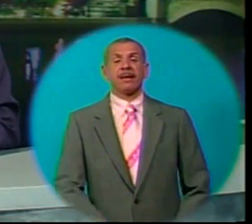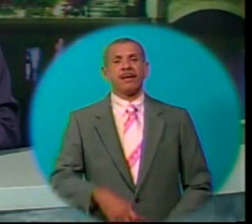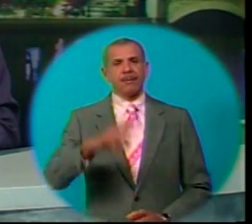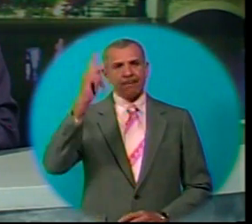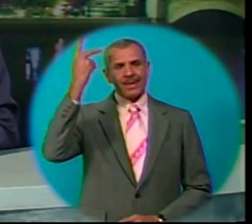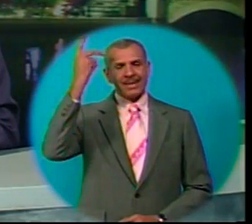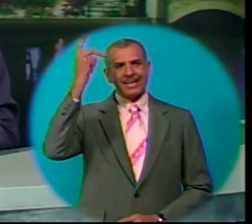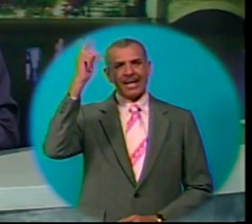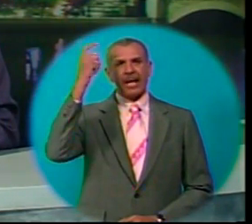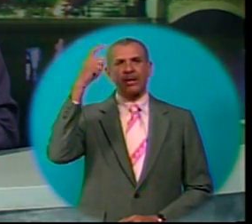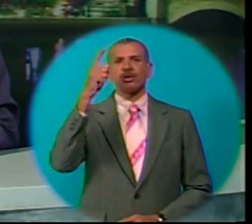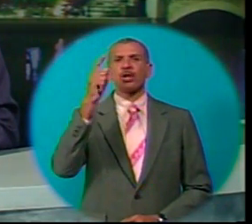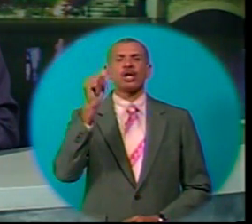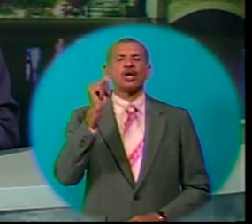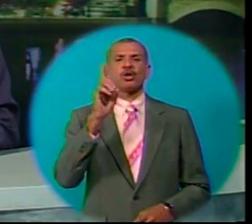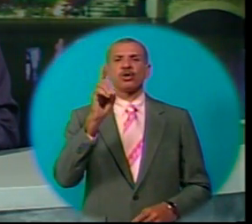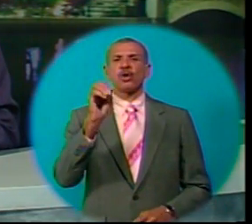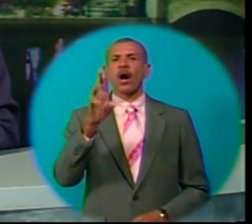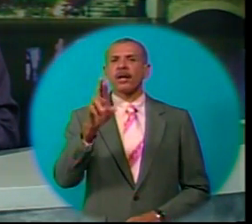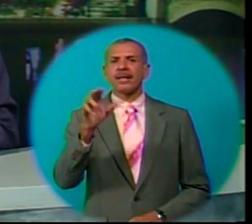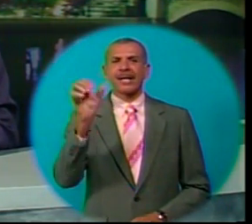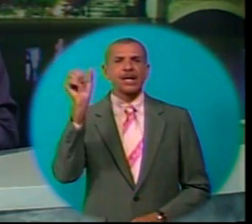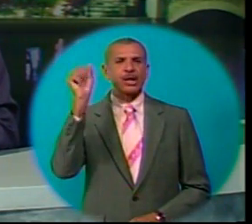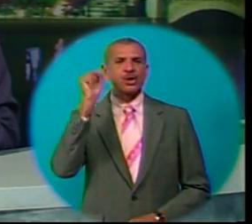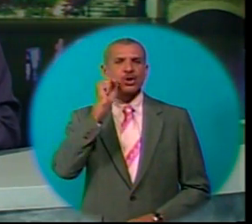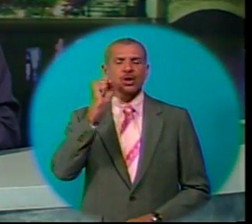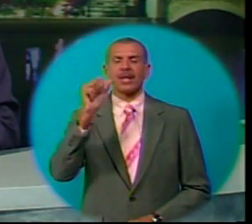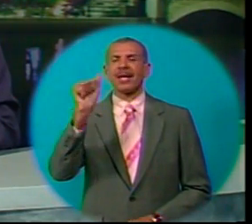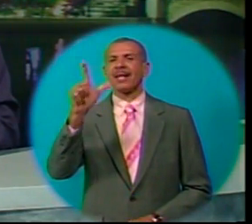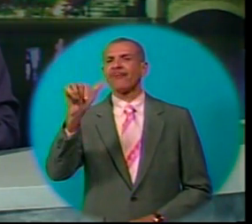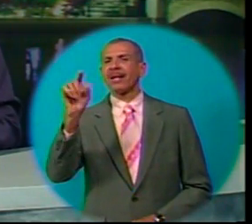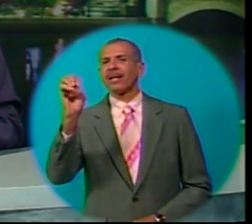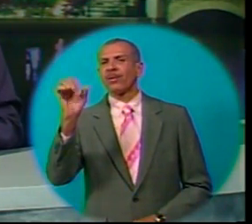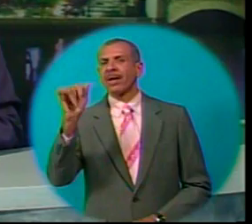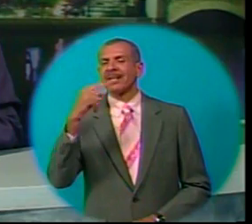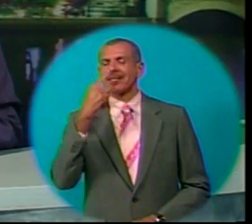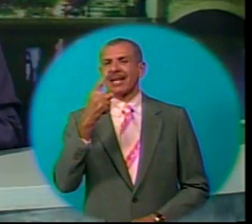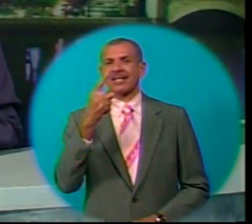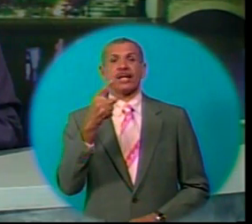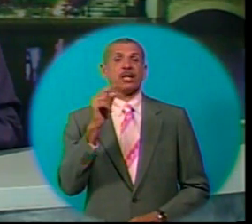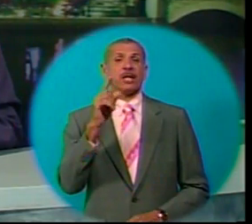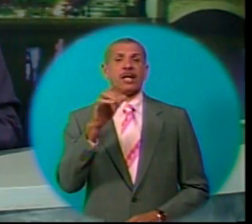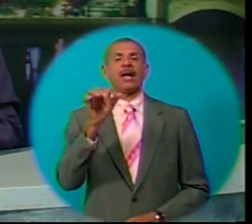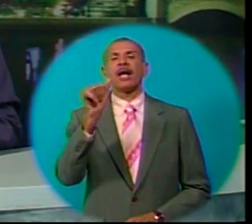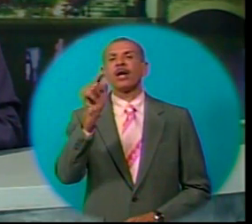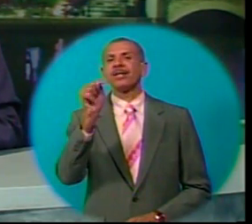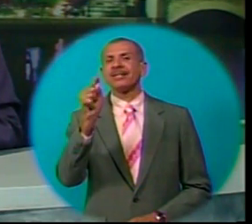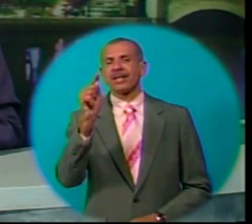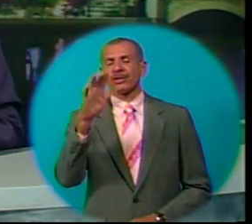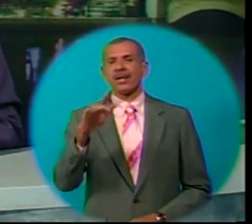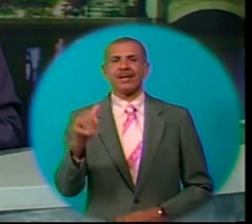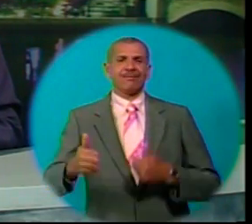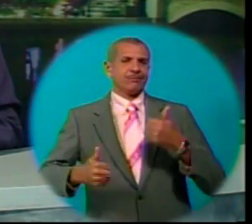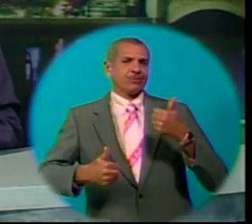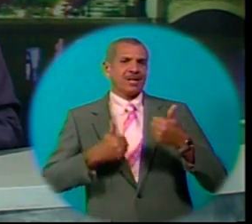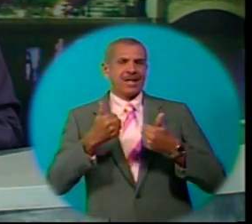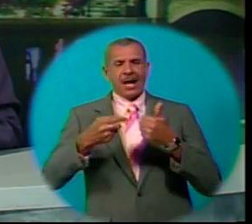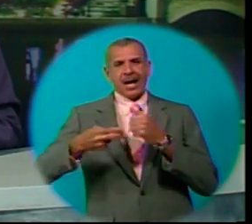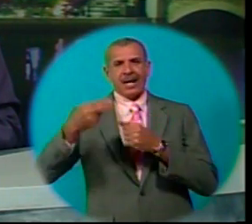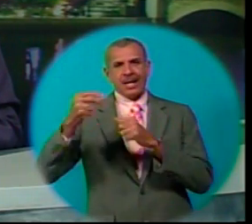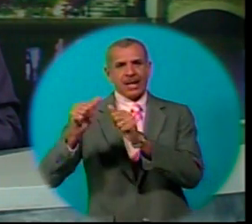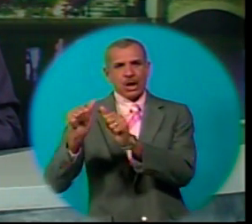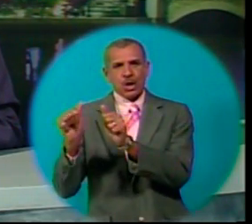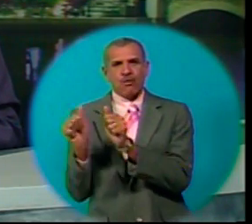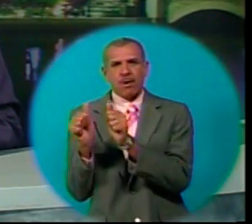Psychiatrist Dr. Shirley Allen will also be speaking at the seminar. She says an autistic child usually performs highly in a particular